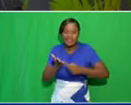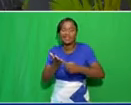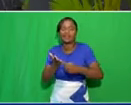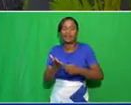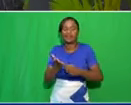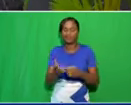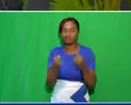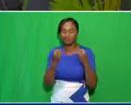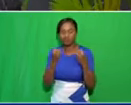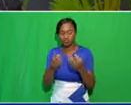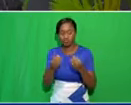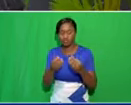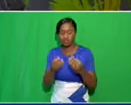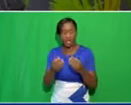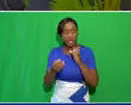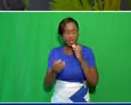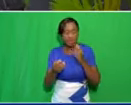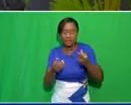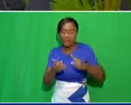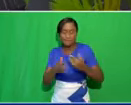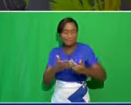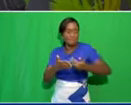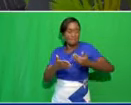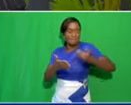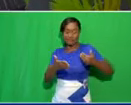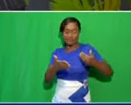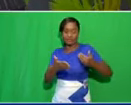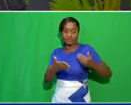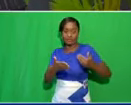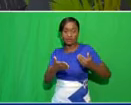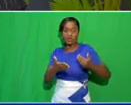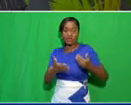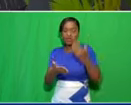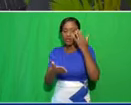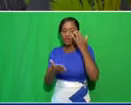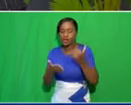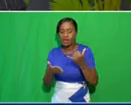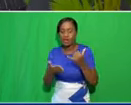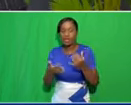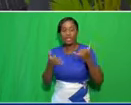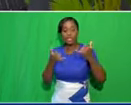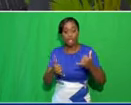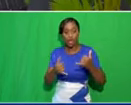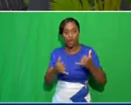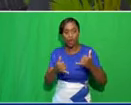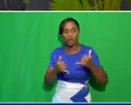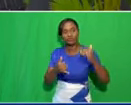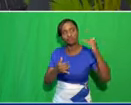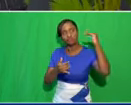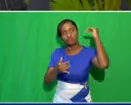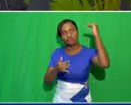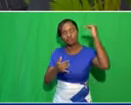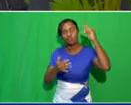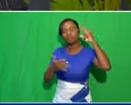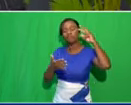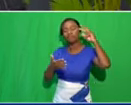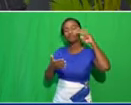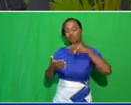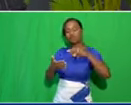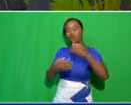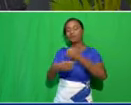not see before. So that allows our superiors to look at it and